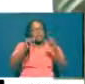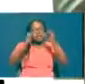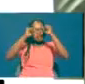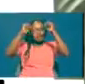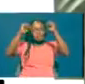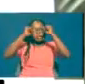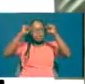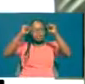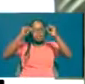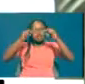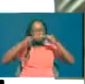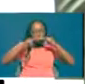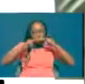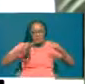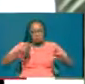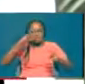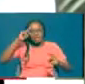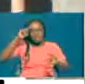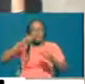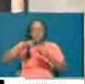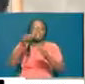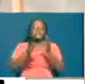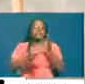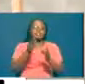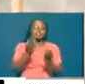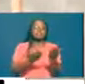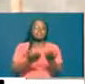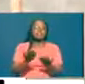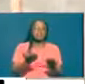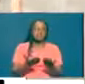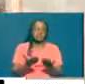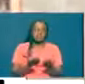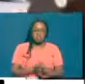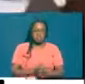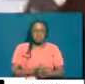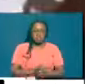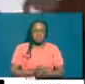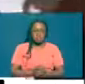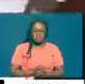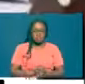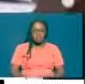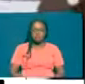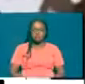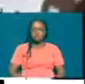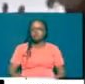demonstrations until justice is served. For Sunday Express, I'm Serafina.